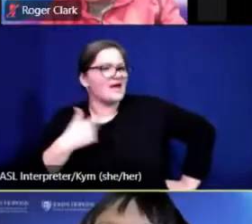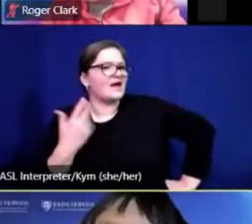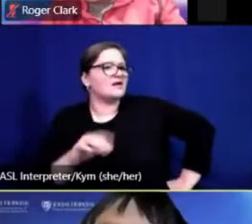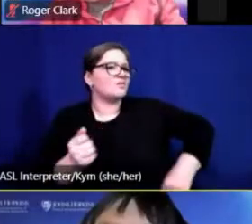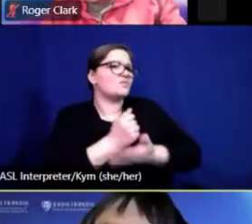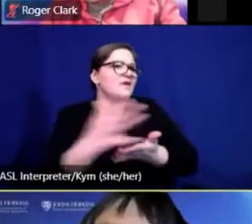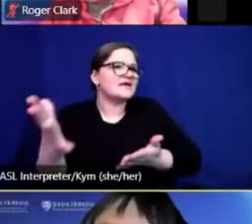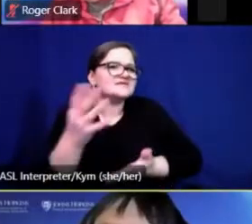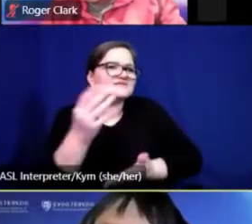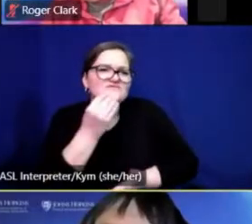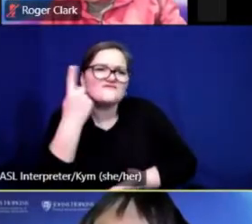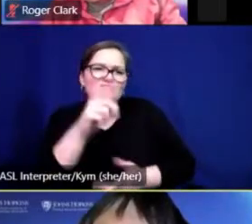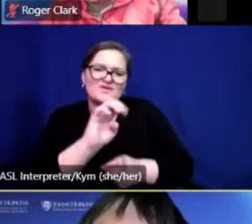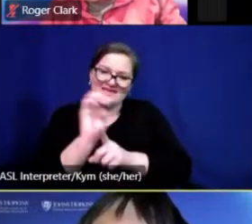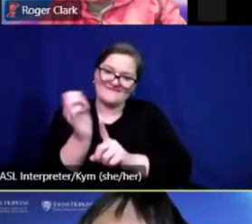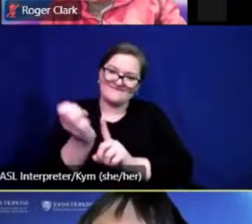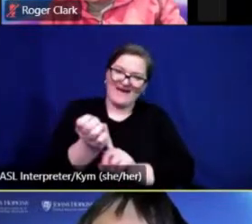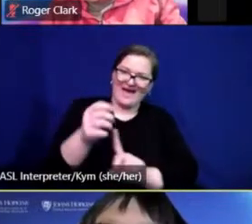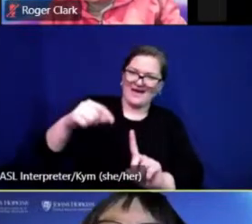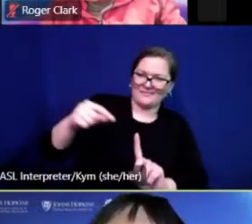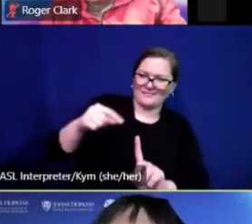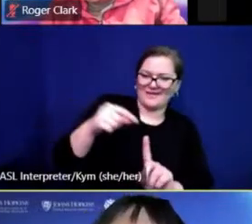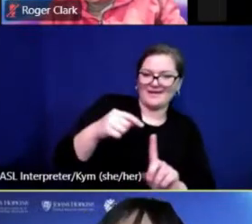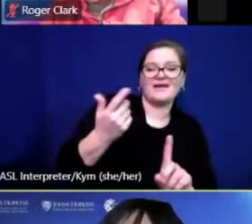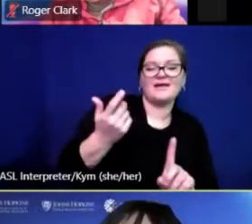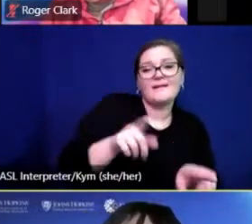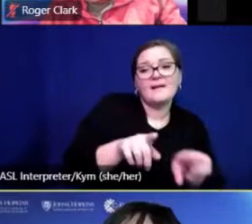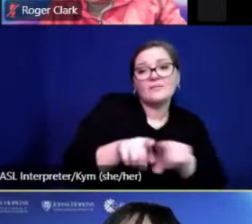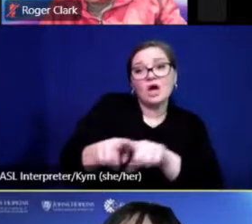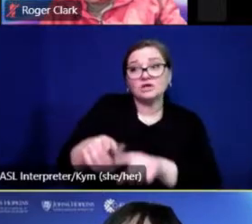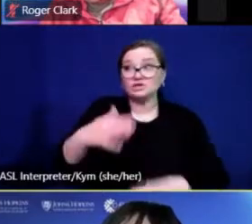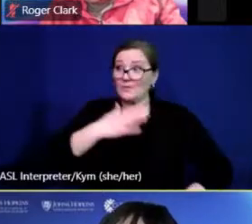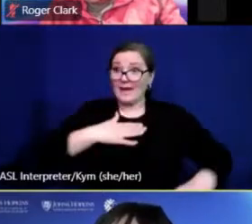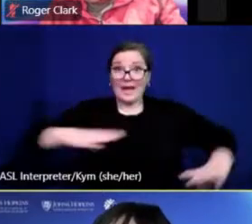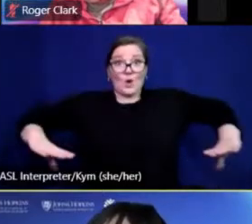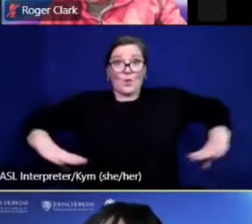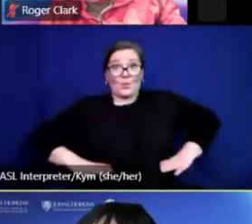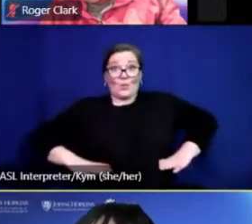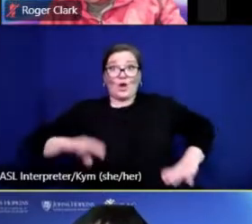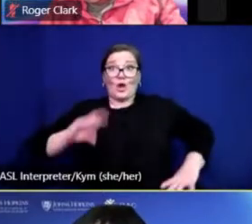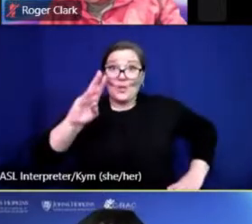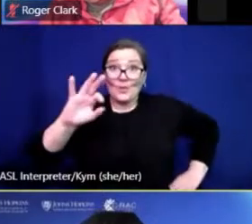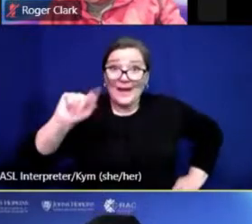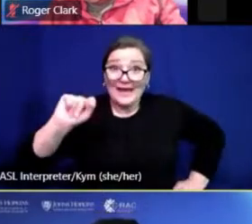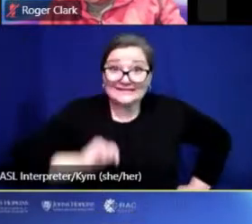waste food for the environment, but also my own waste.